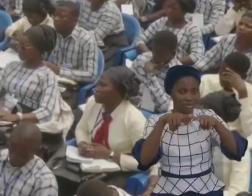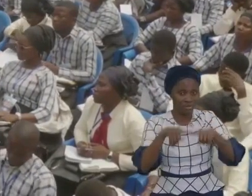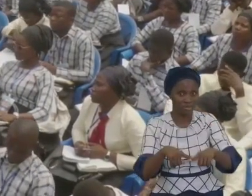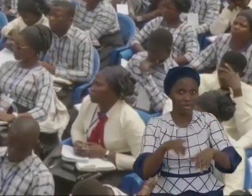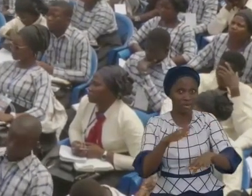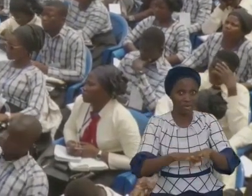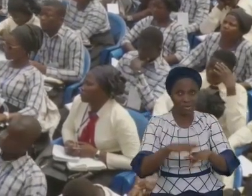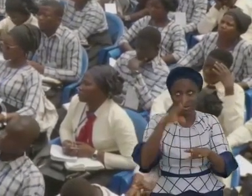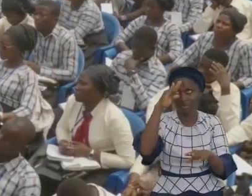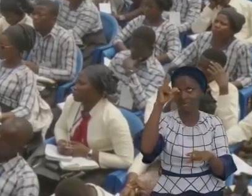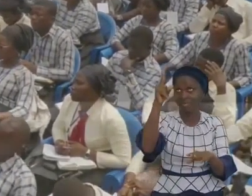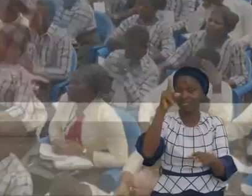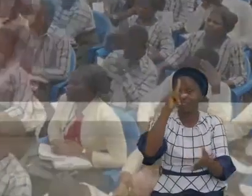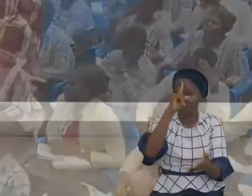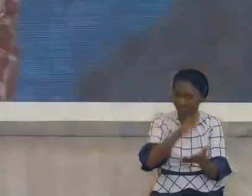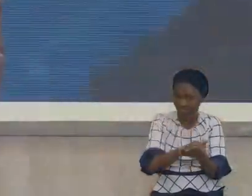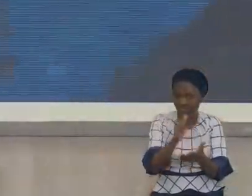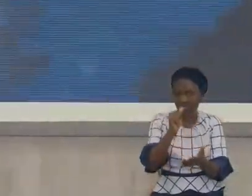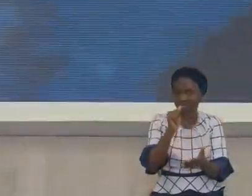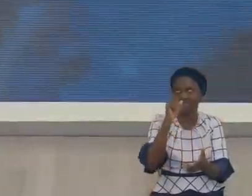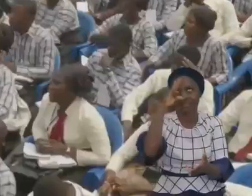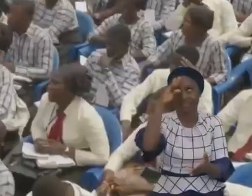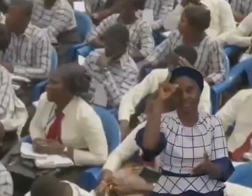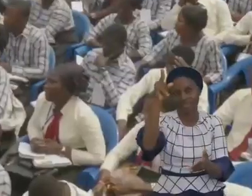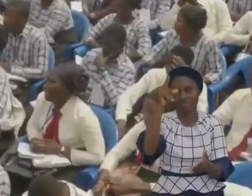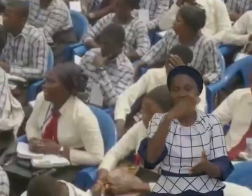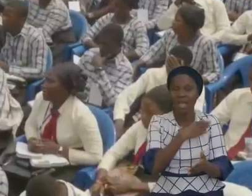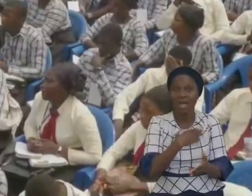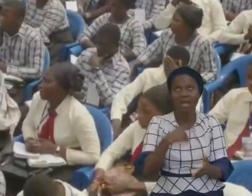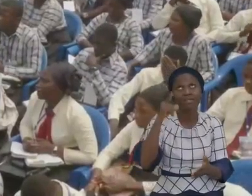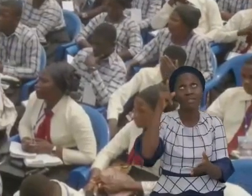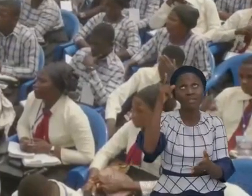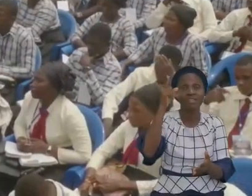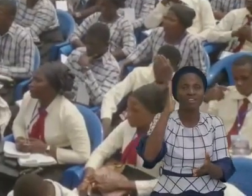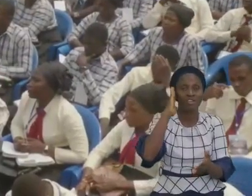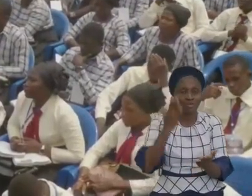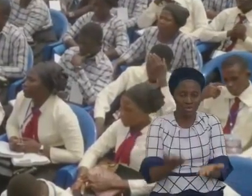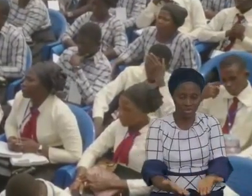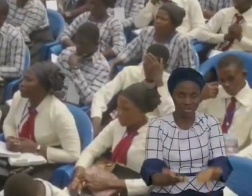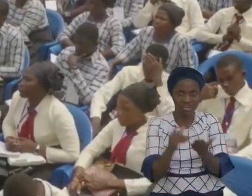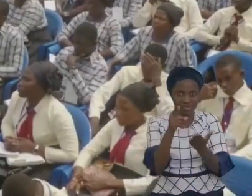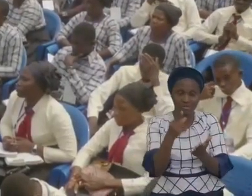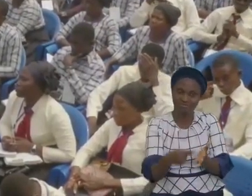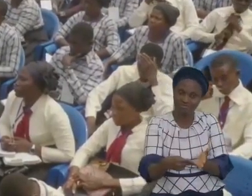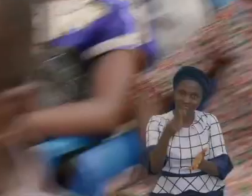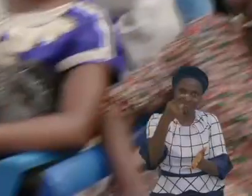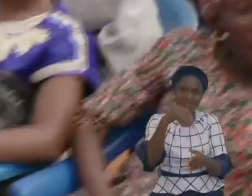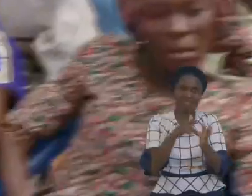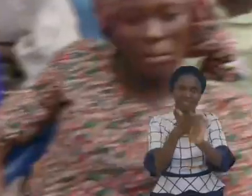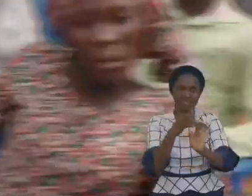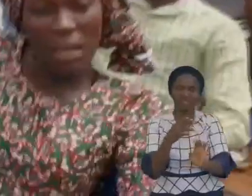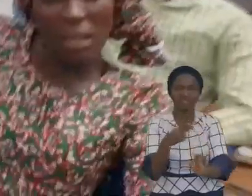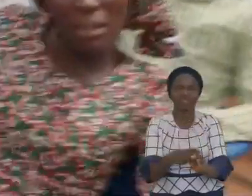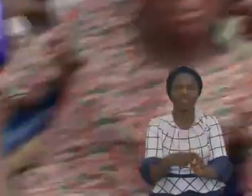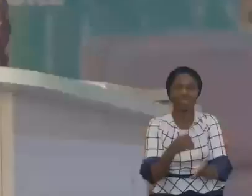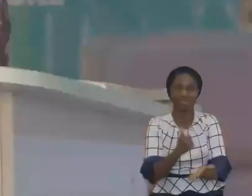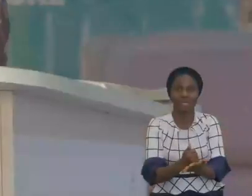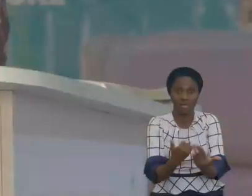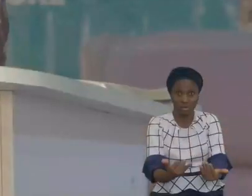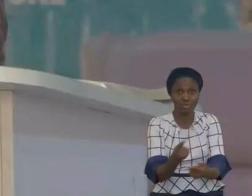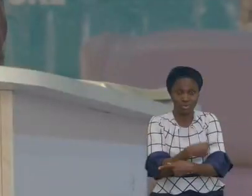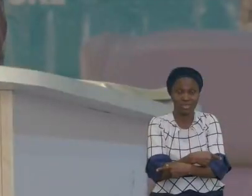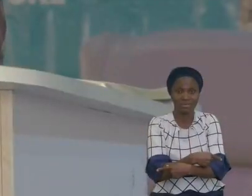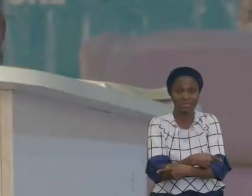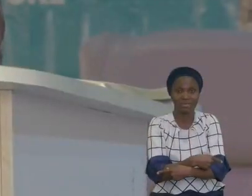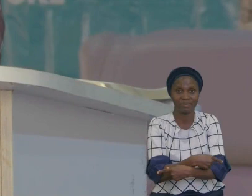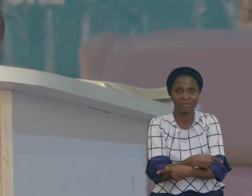will lift you higher. Today. I said today, it